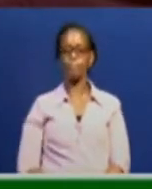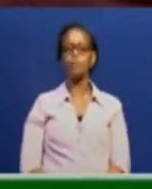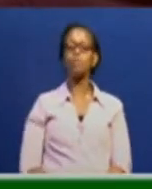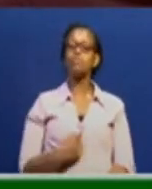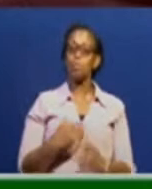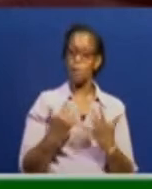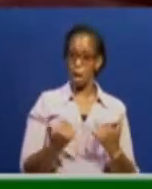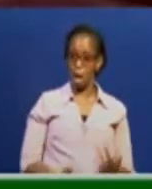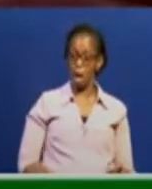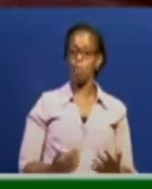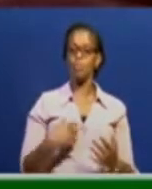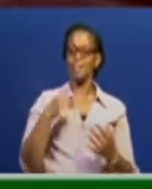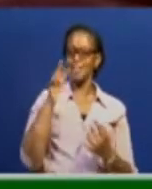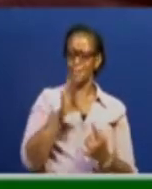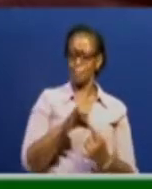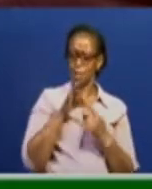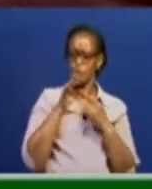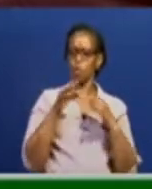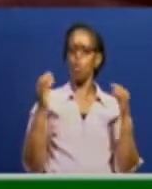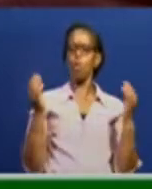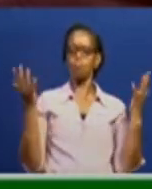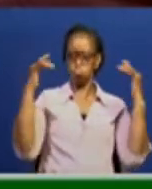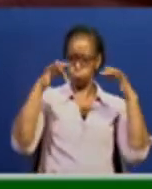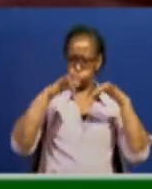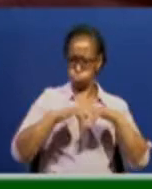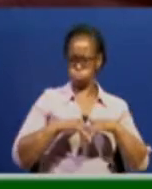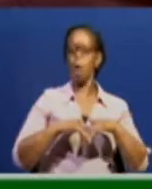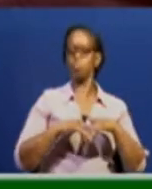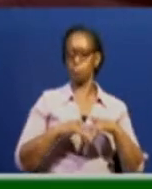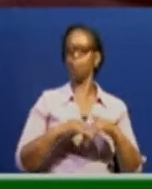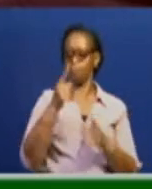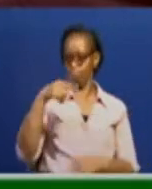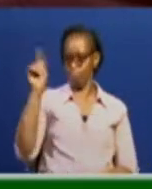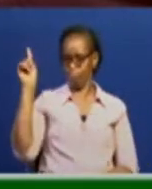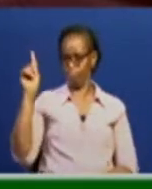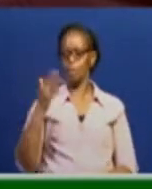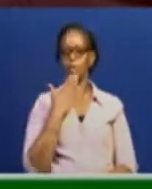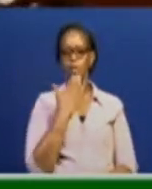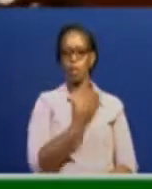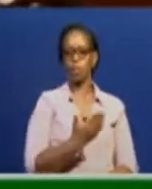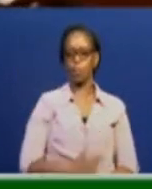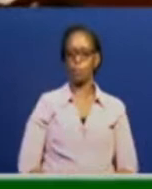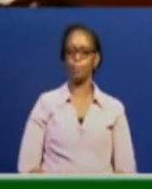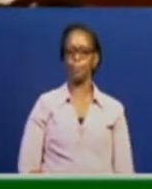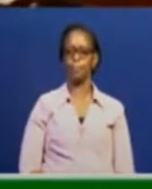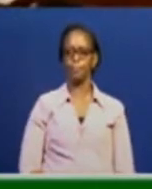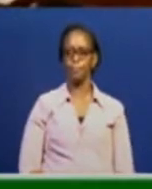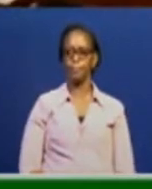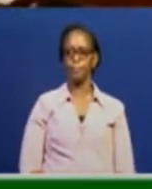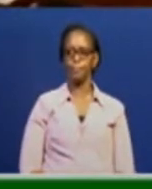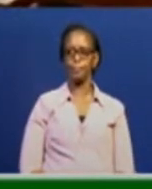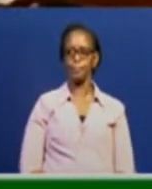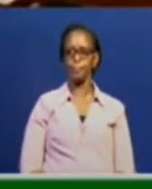members, this special sitting is properly convened. I thank you.